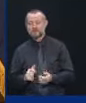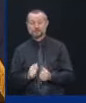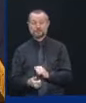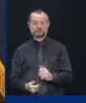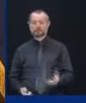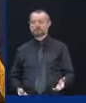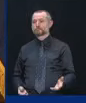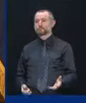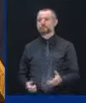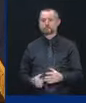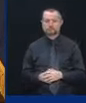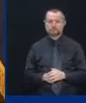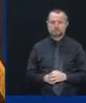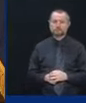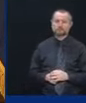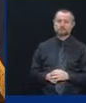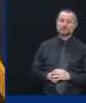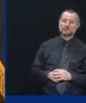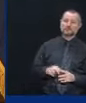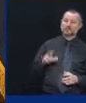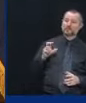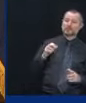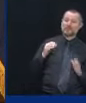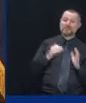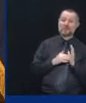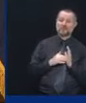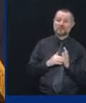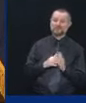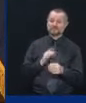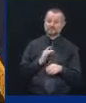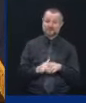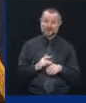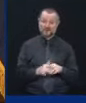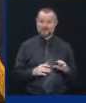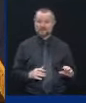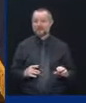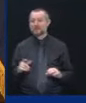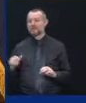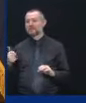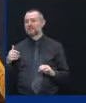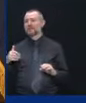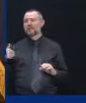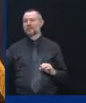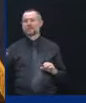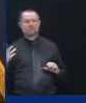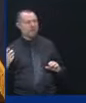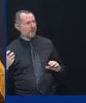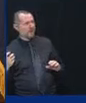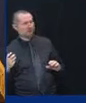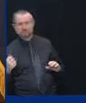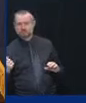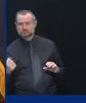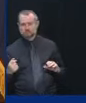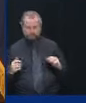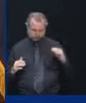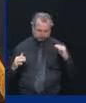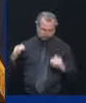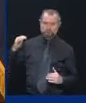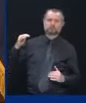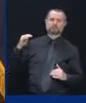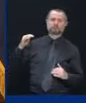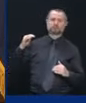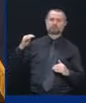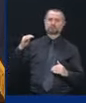300,000 people chasing, 10 million people chasing 300,000 vaccines. That's the